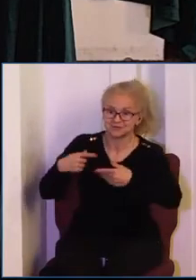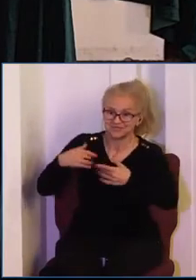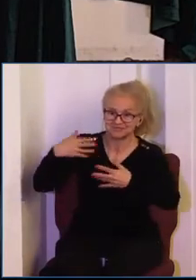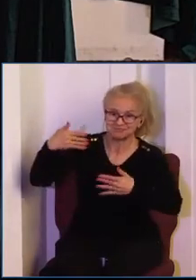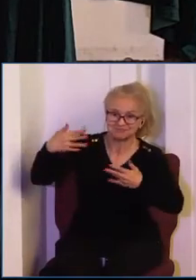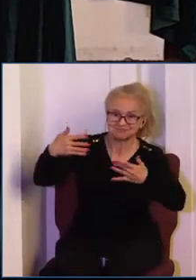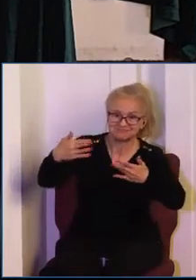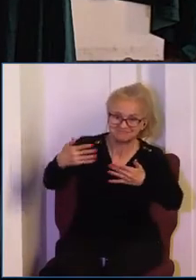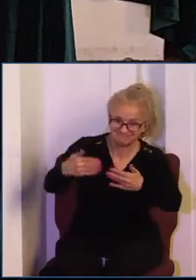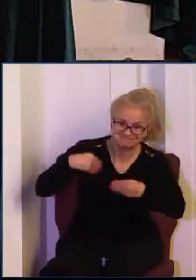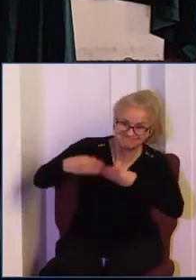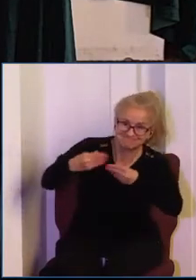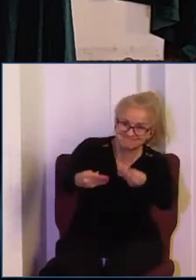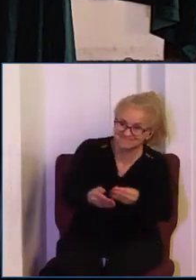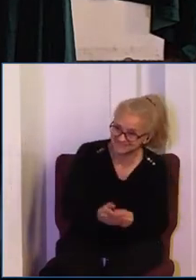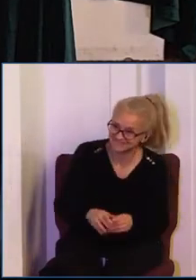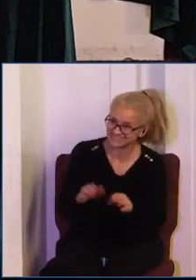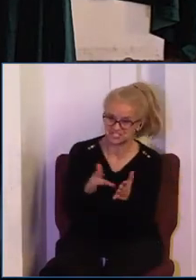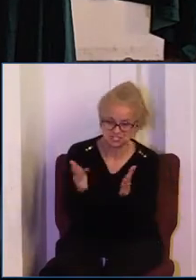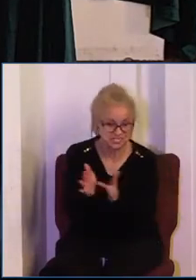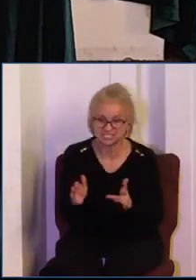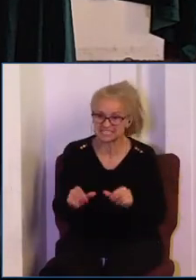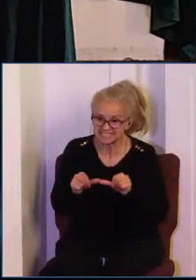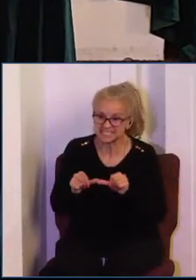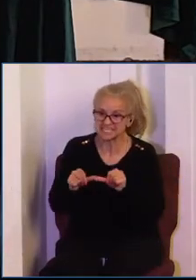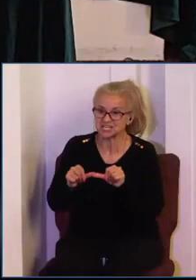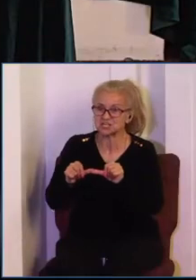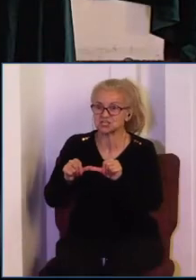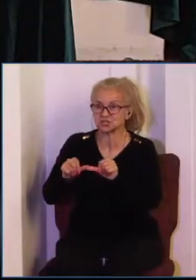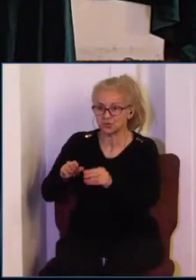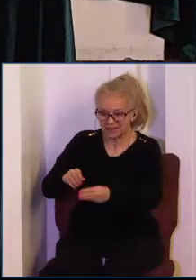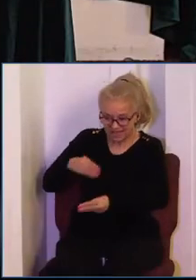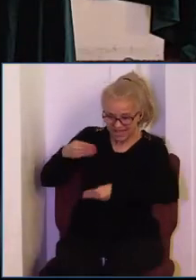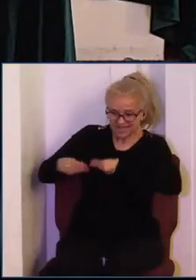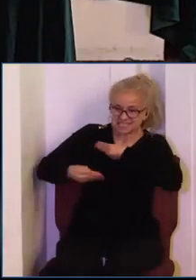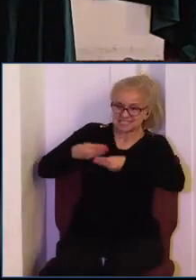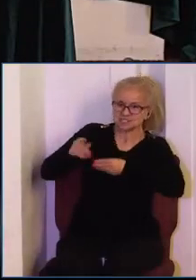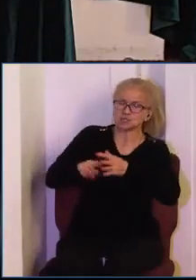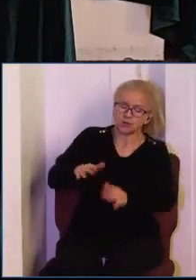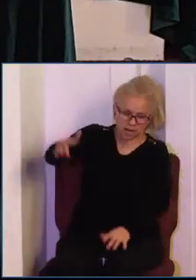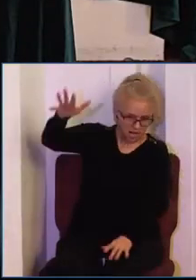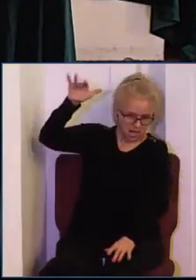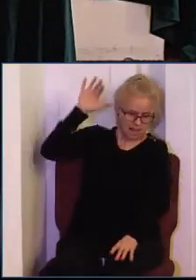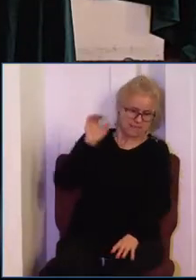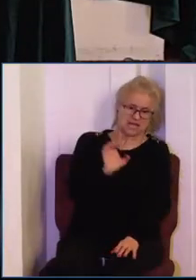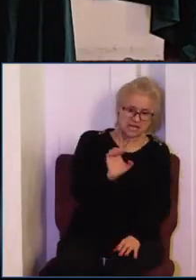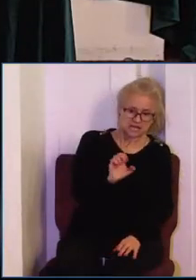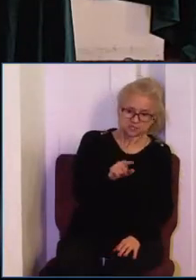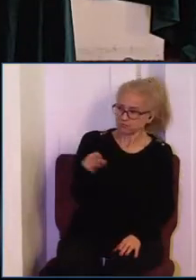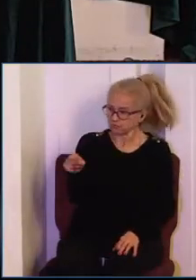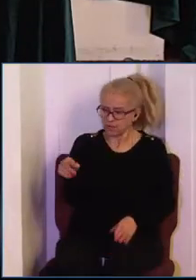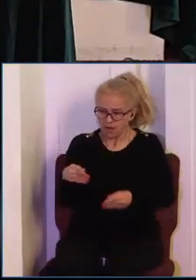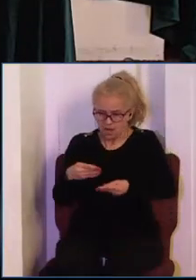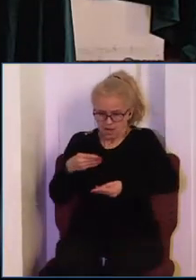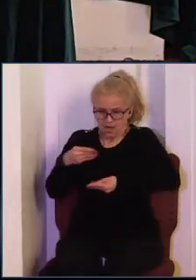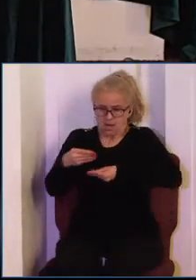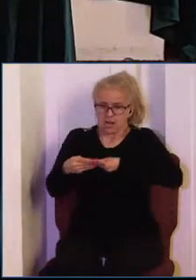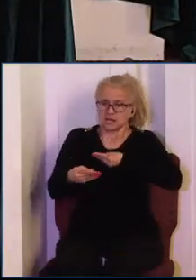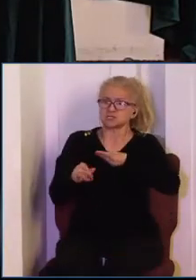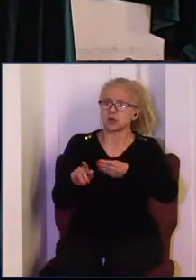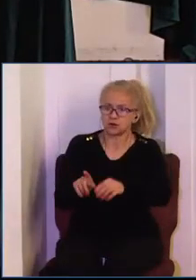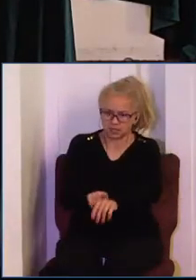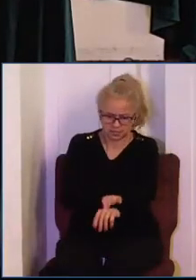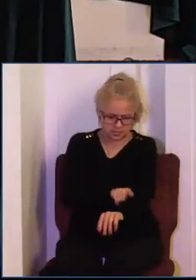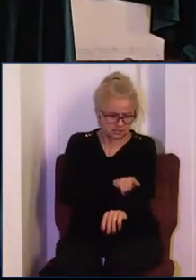had continued a legacy that started long ago. Elijah through Elisha started a legacy